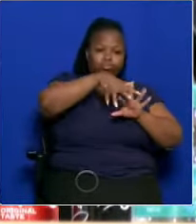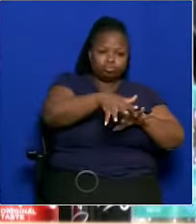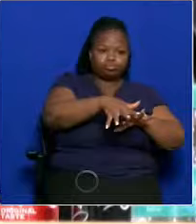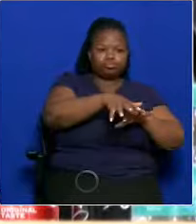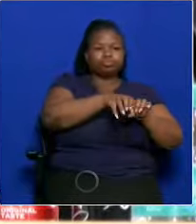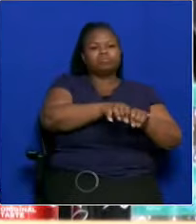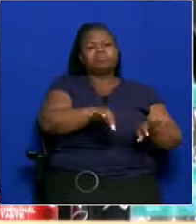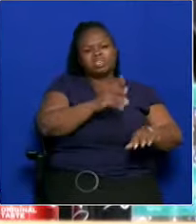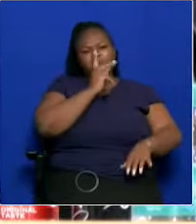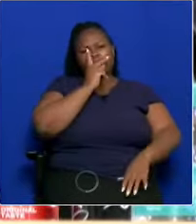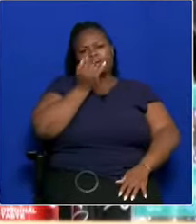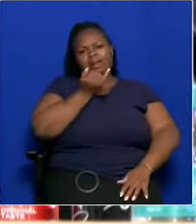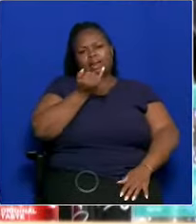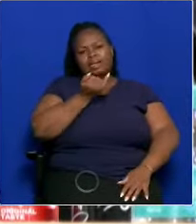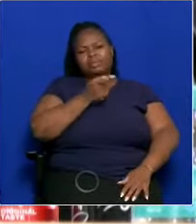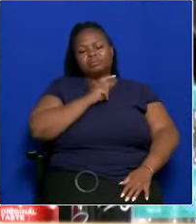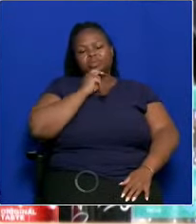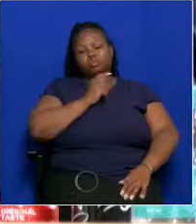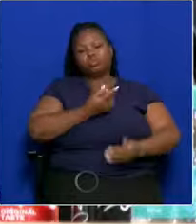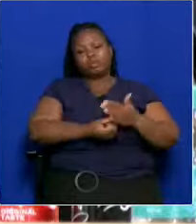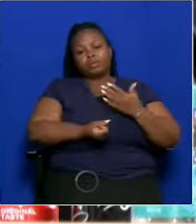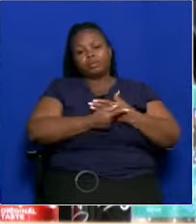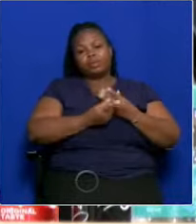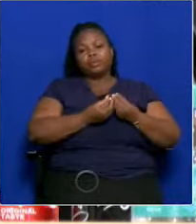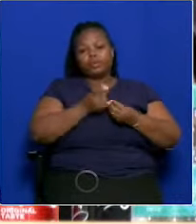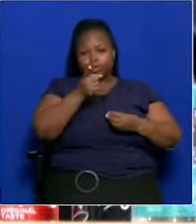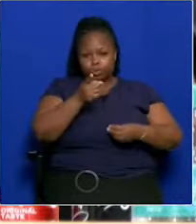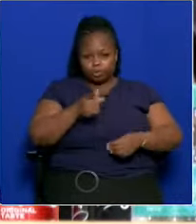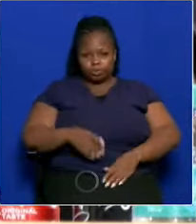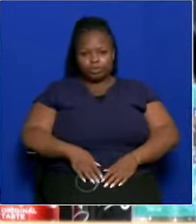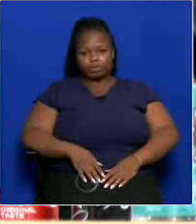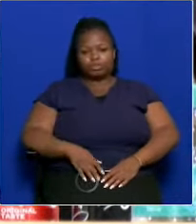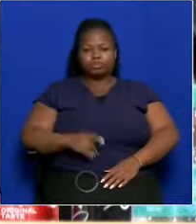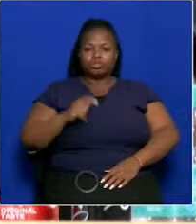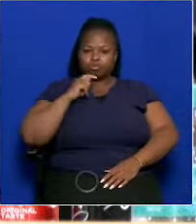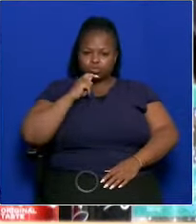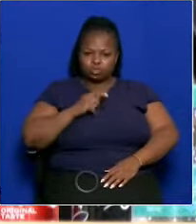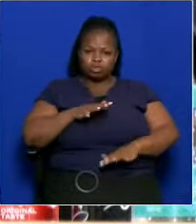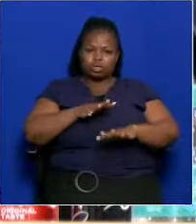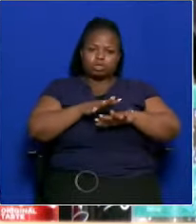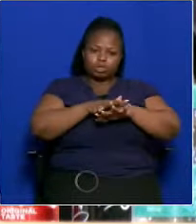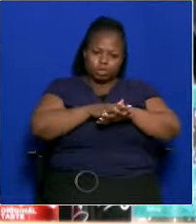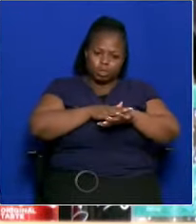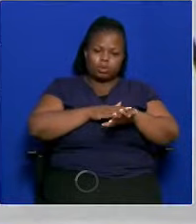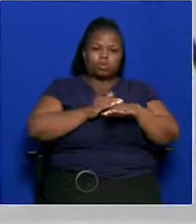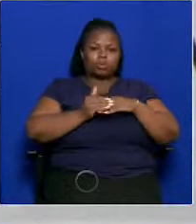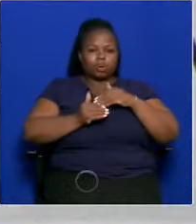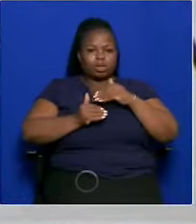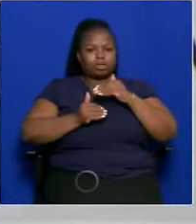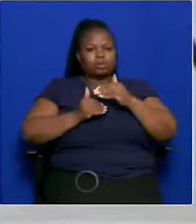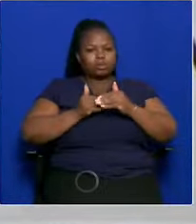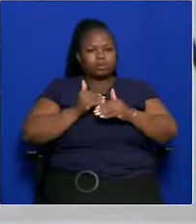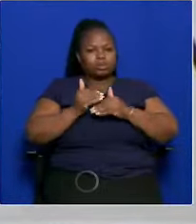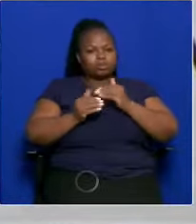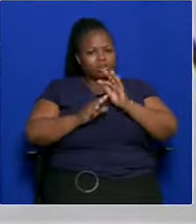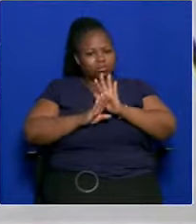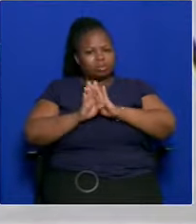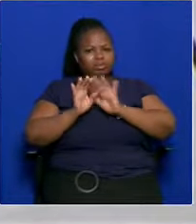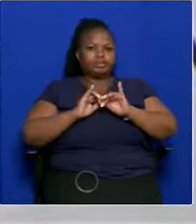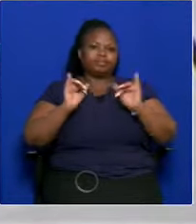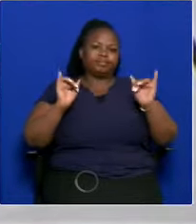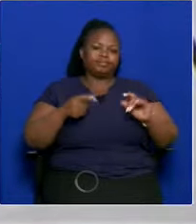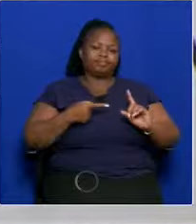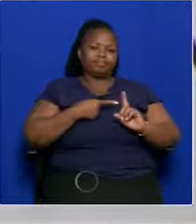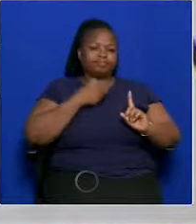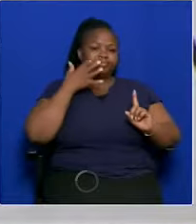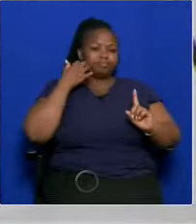is precisely what happened with you, that there was a gradual compromise, and that Mr. Matlala, in some of